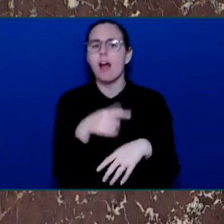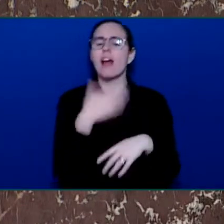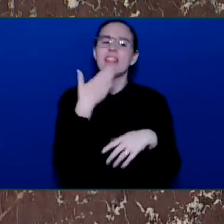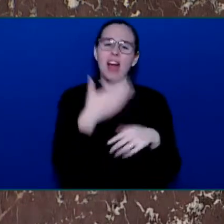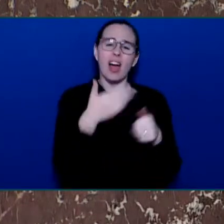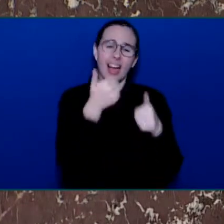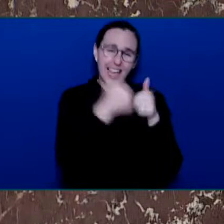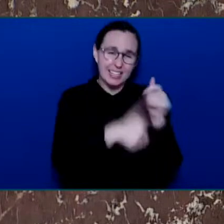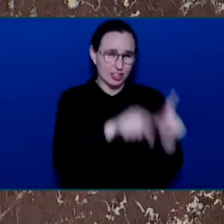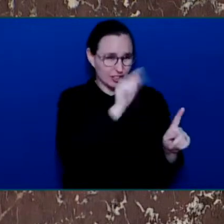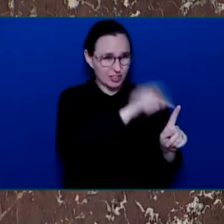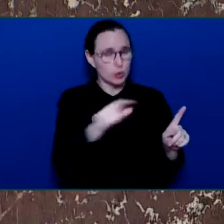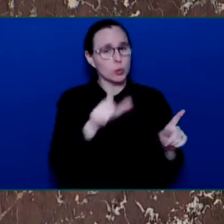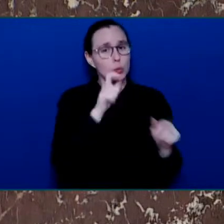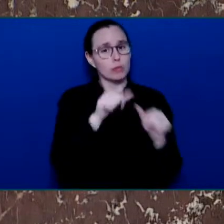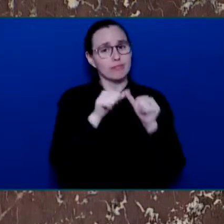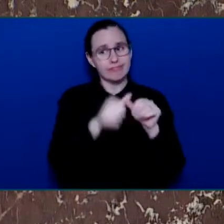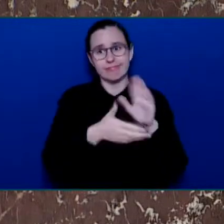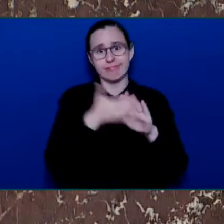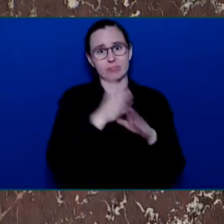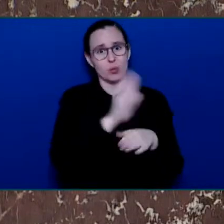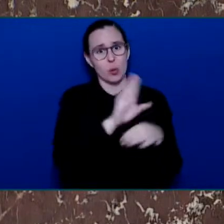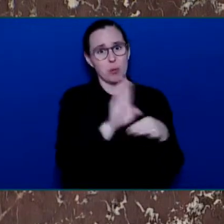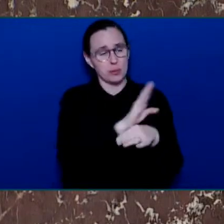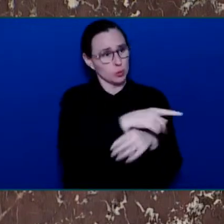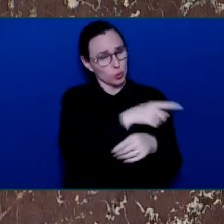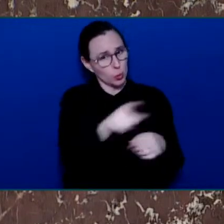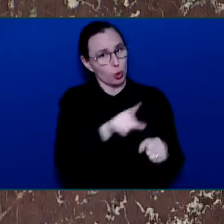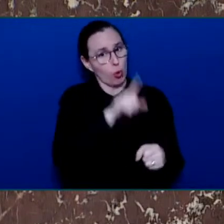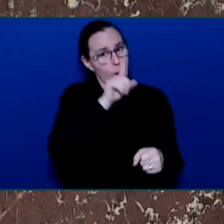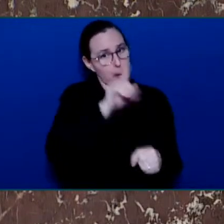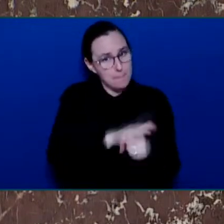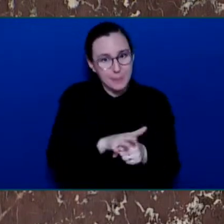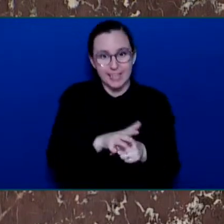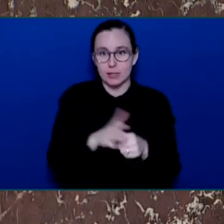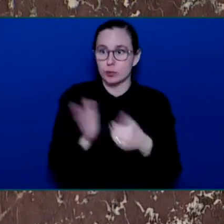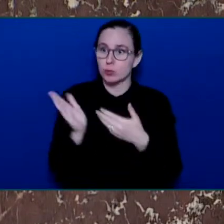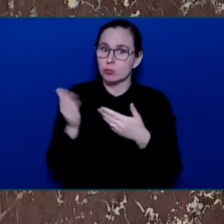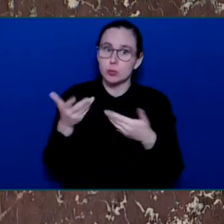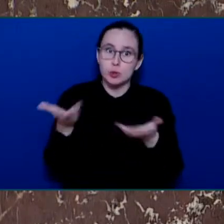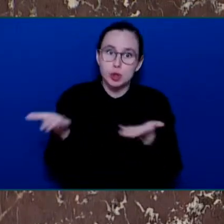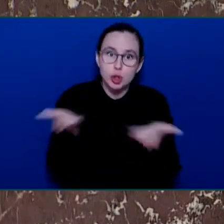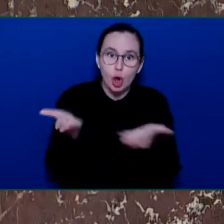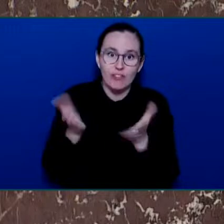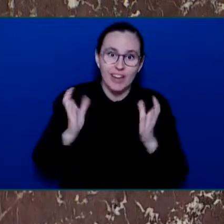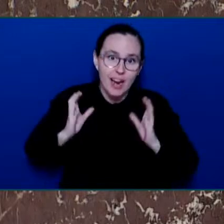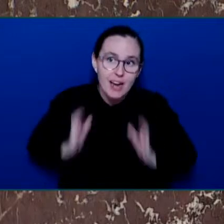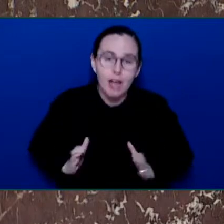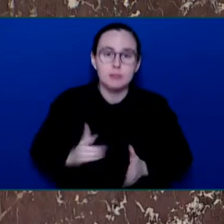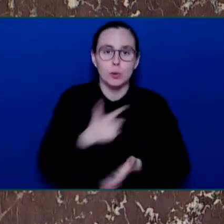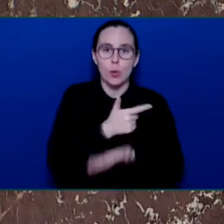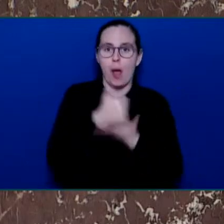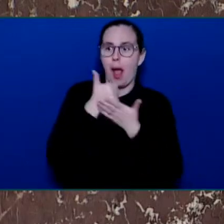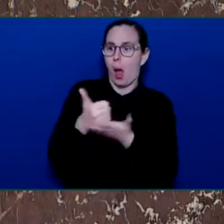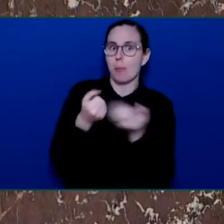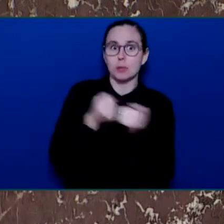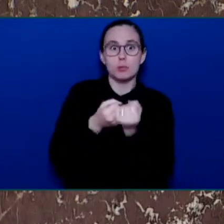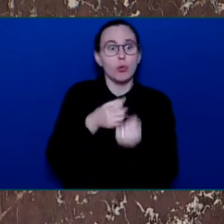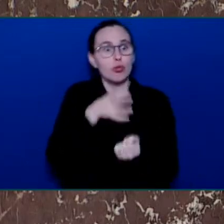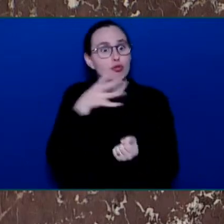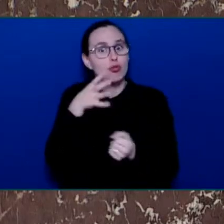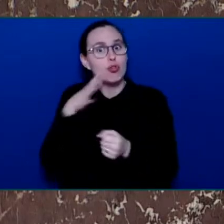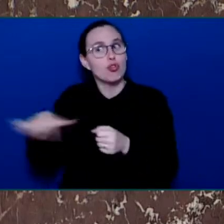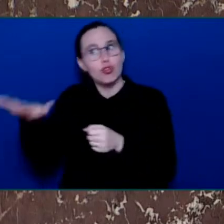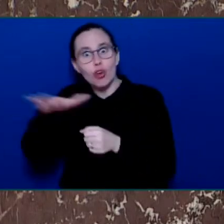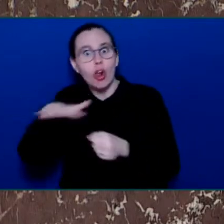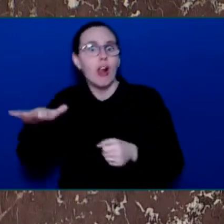customer service and extensive knowledge in serving our agriculture sector is commendable. Your generosity in supporting charities